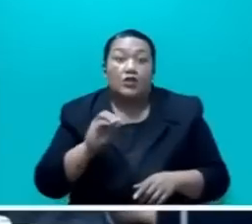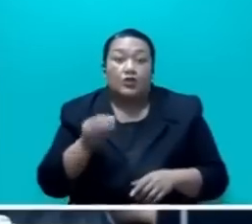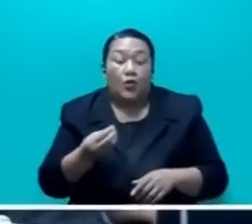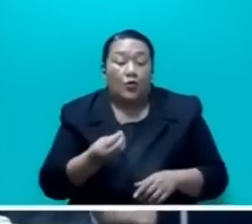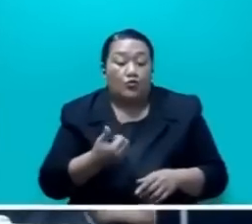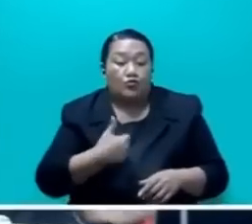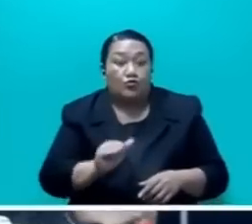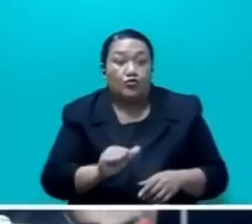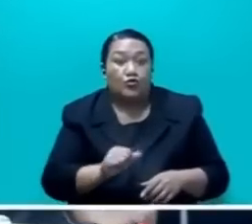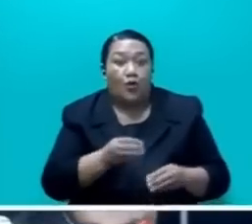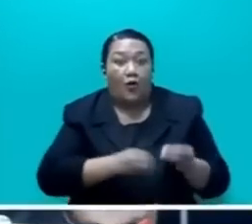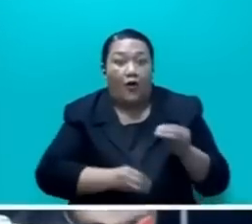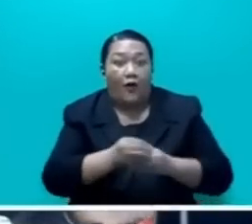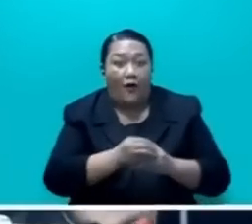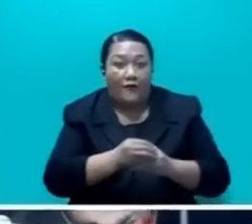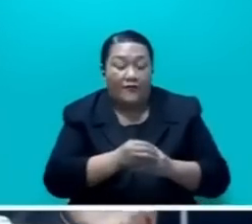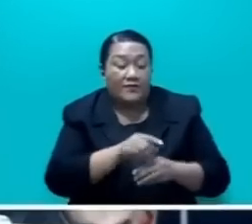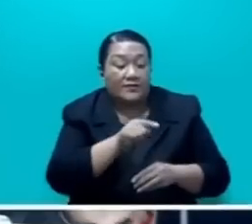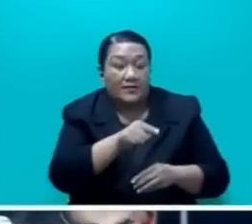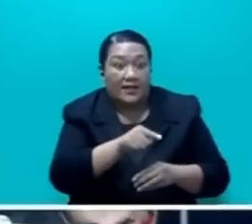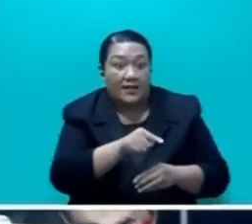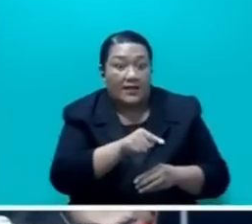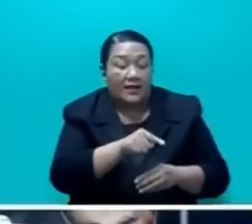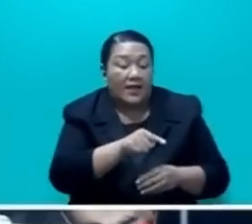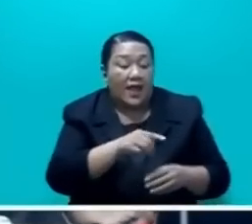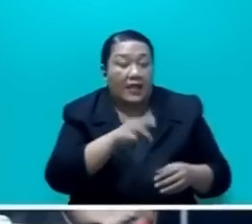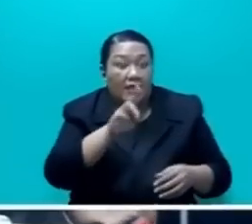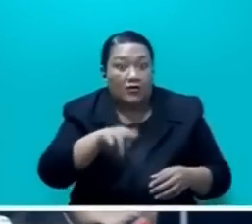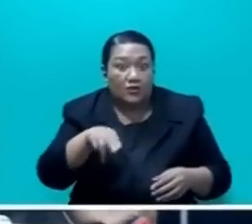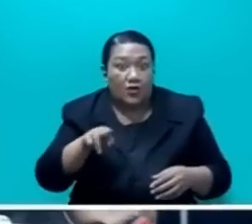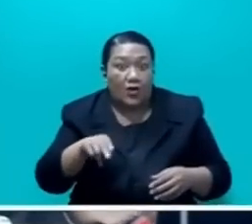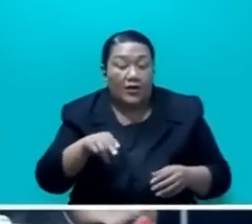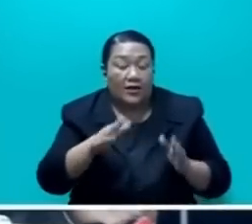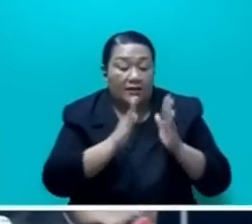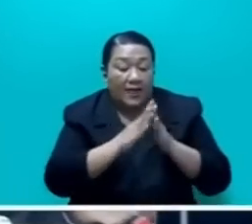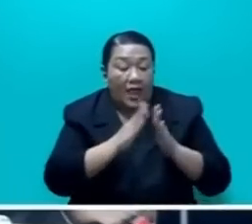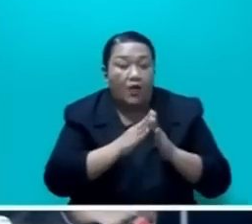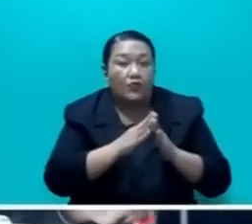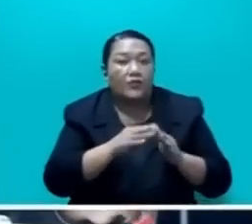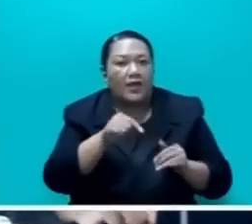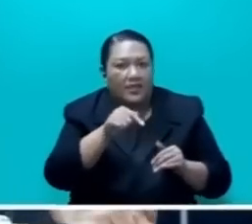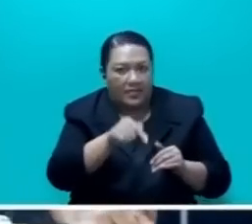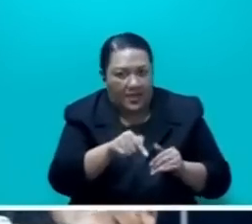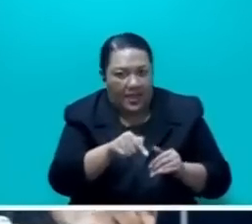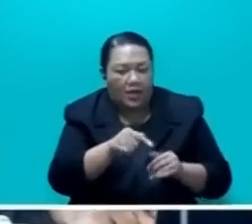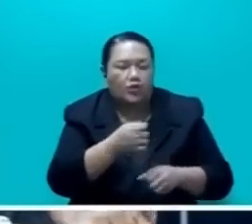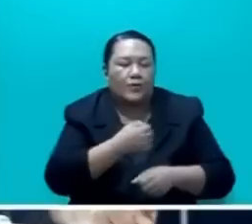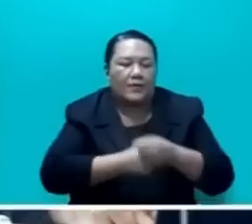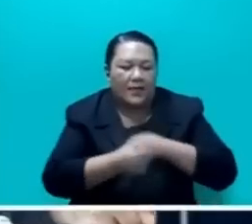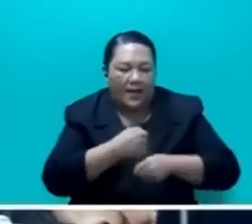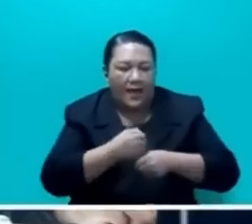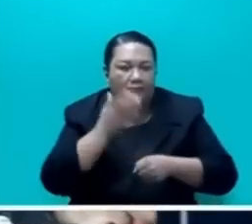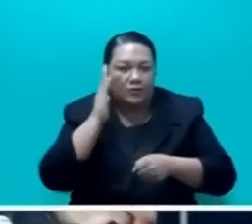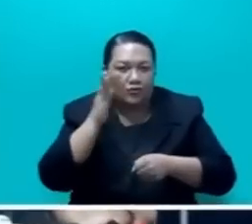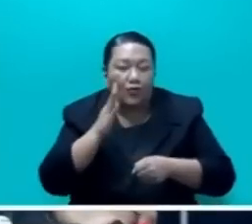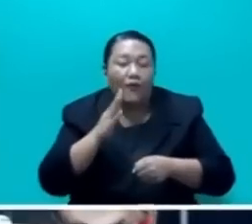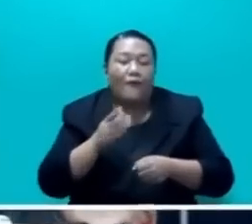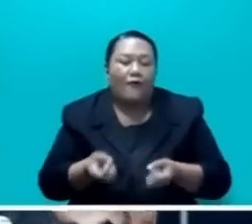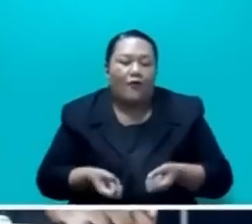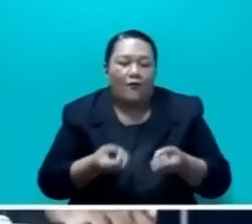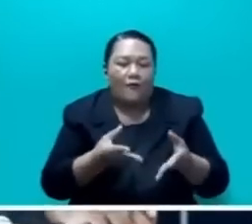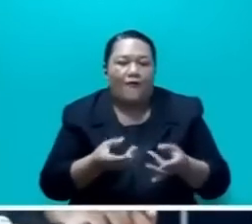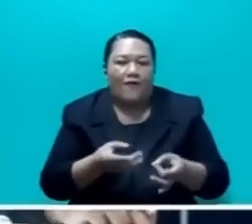it Central Fijian School. He later requested the Komai Osori to offer him a piece of land to